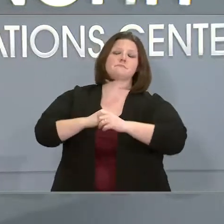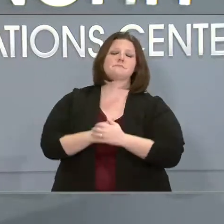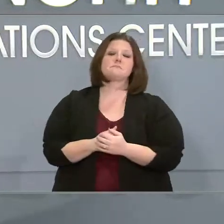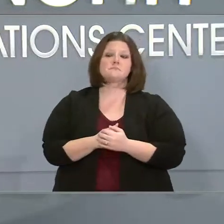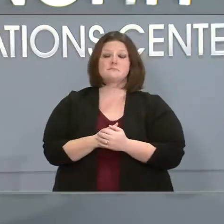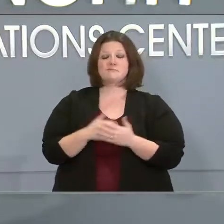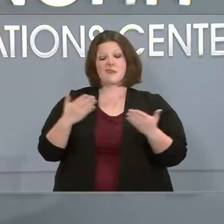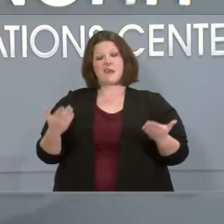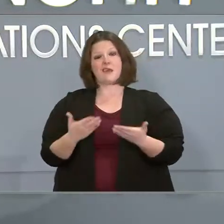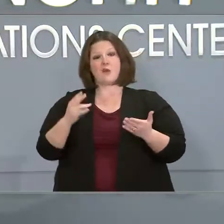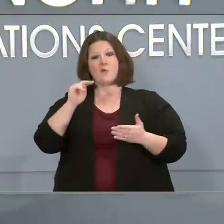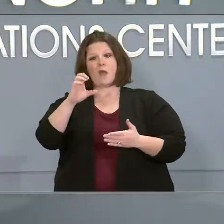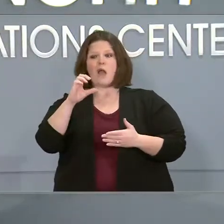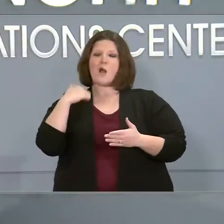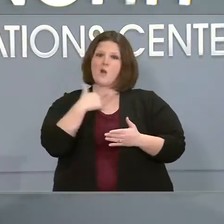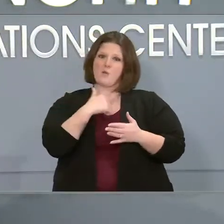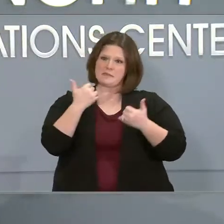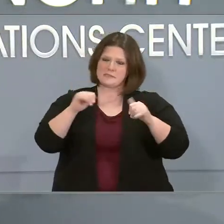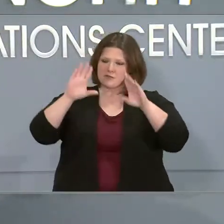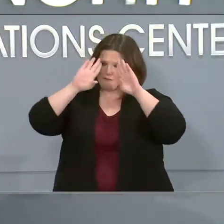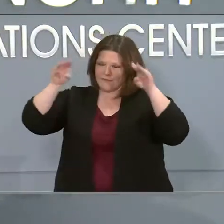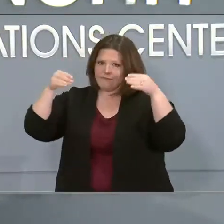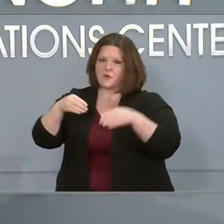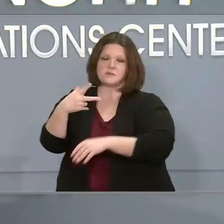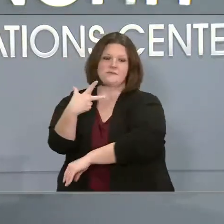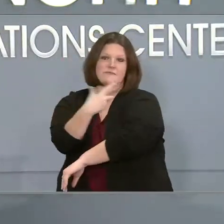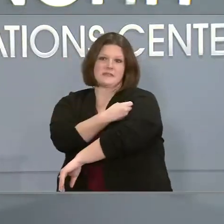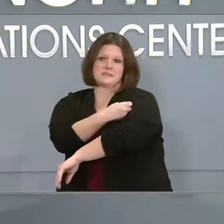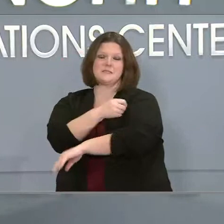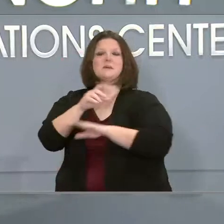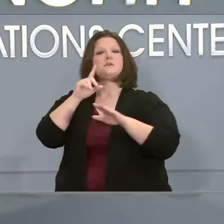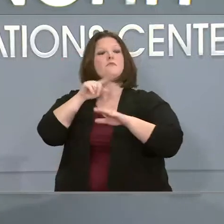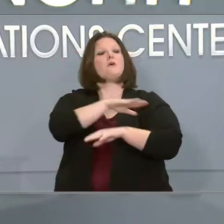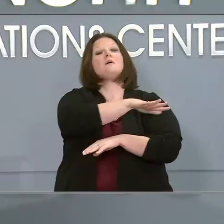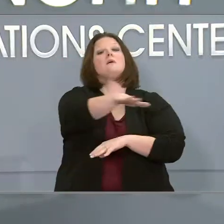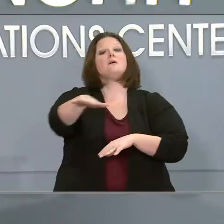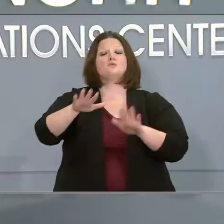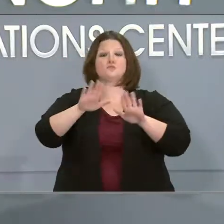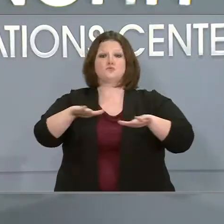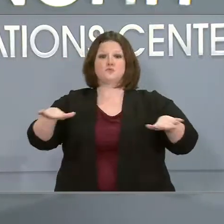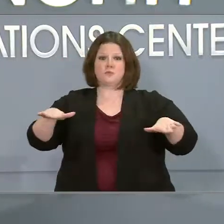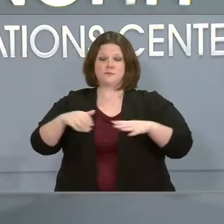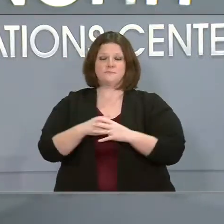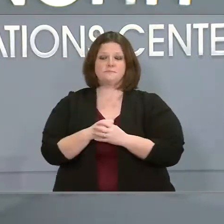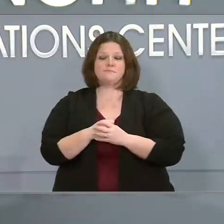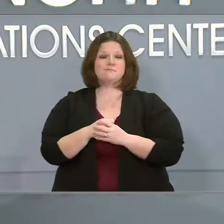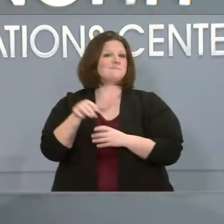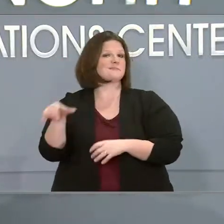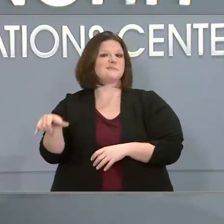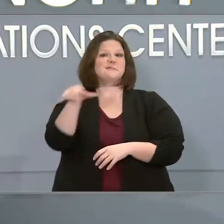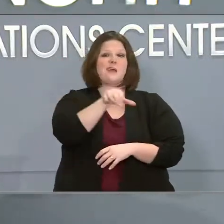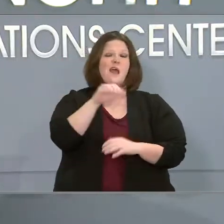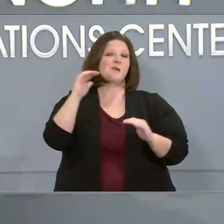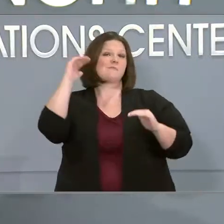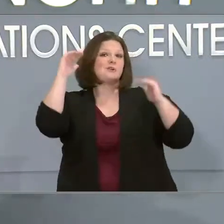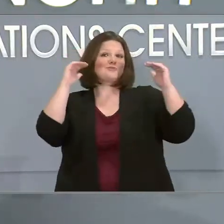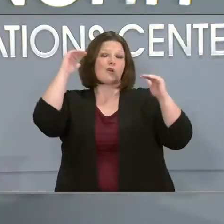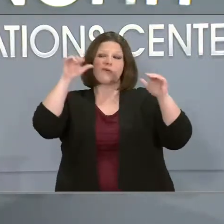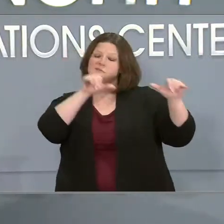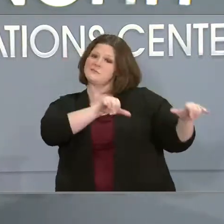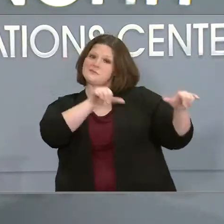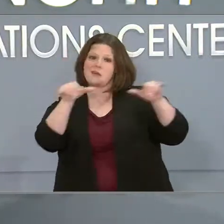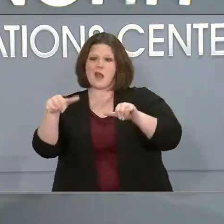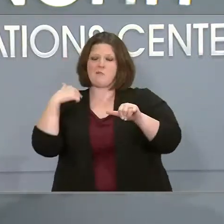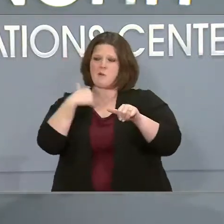state, including children who are now eligible. Just as we've done with the adult vaccine effort, we're working